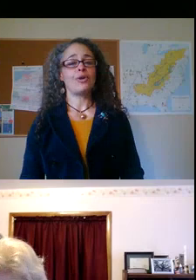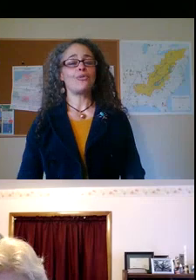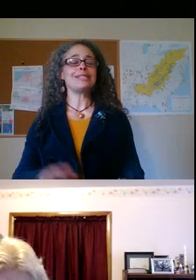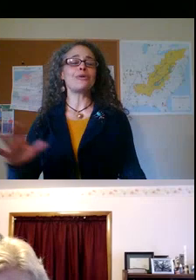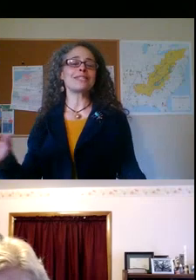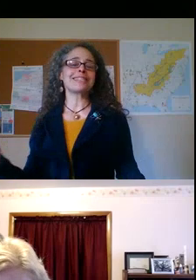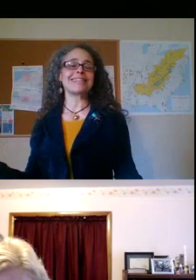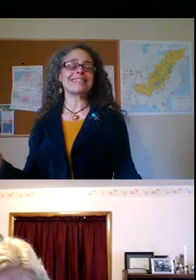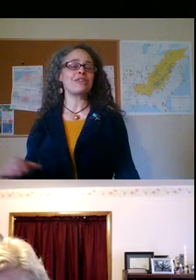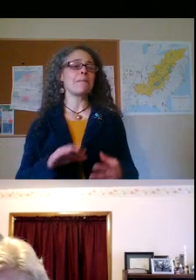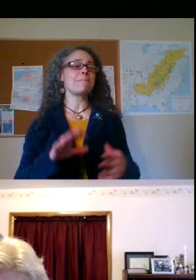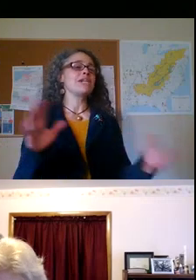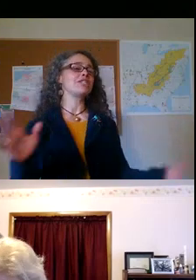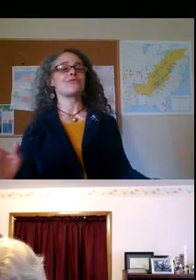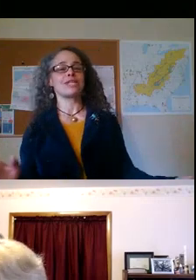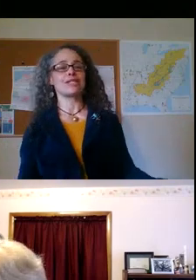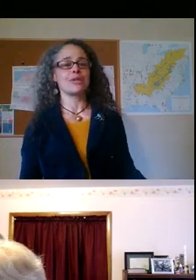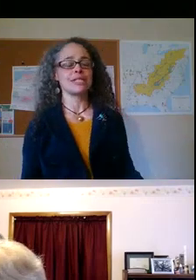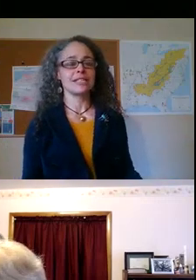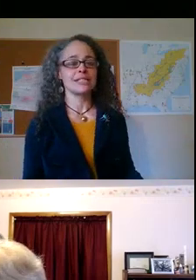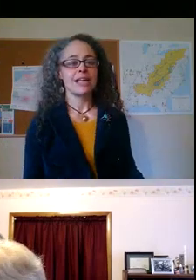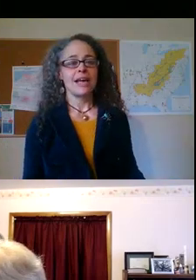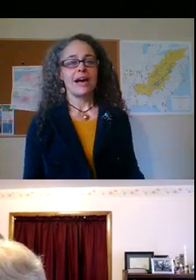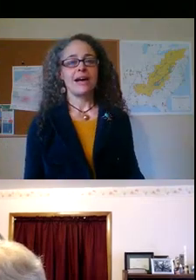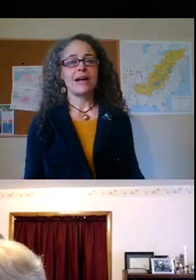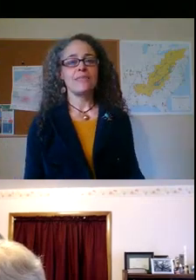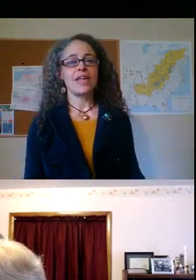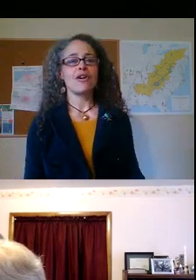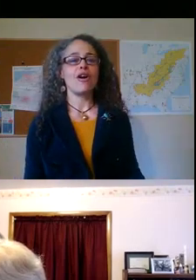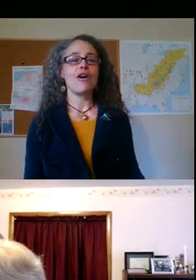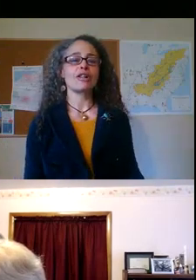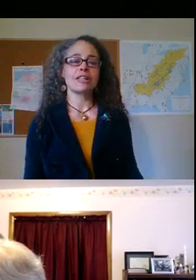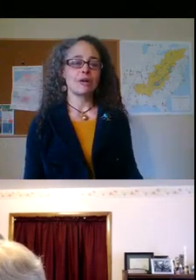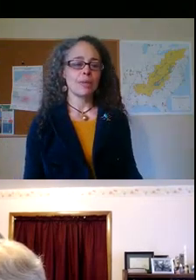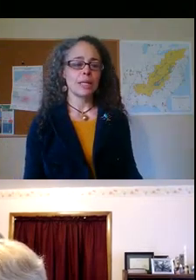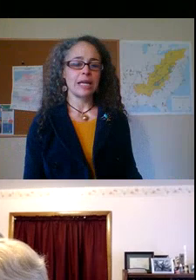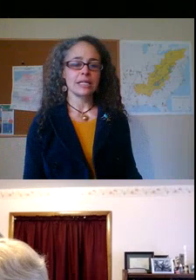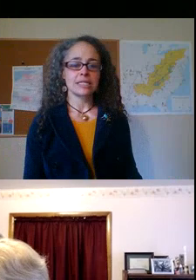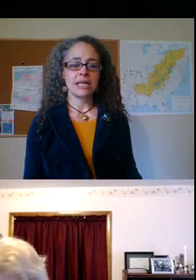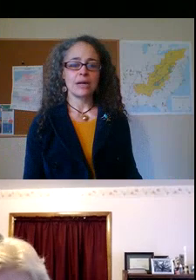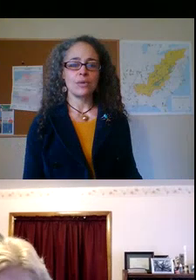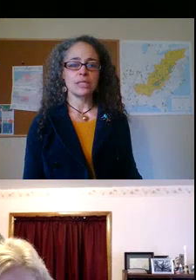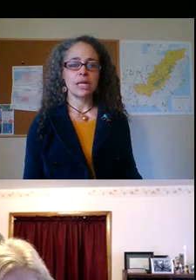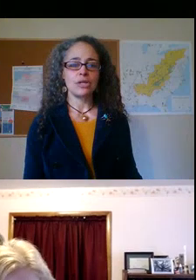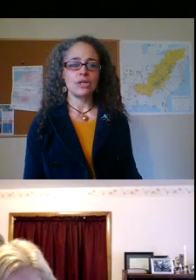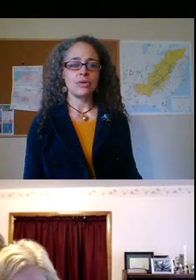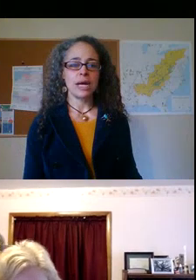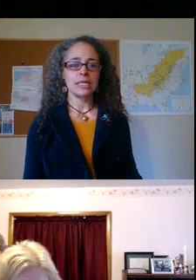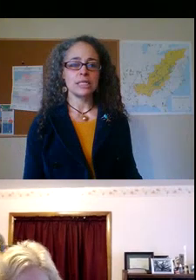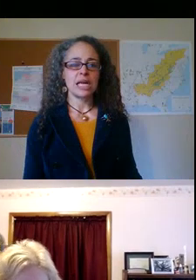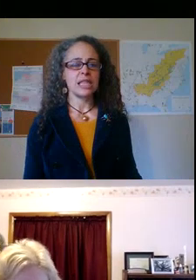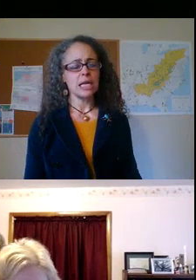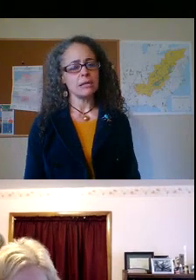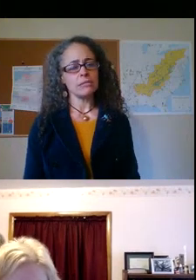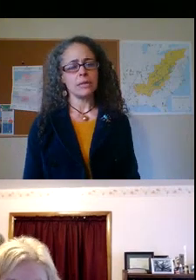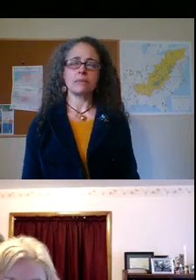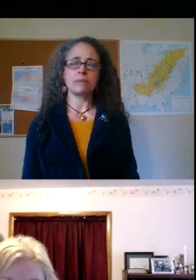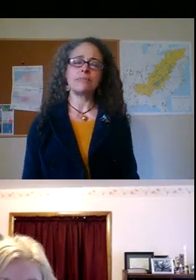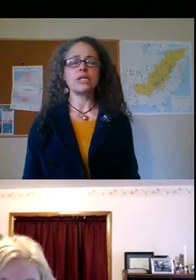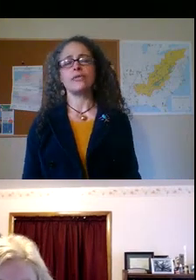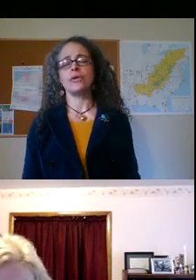And then resources. Here's a bunch of resources. They are all clickable links, and I will send you guys, I